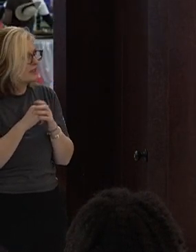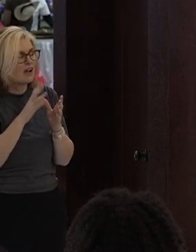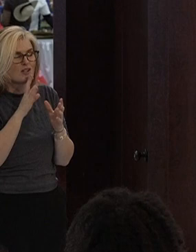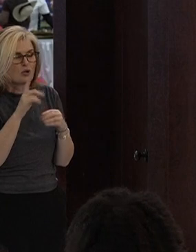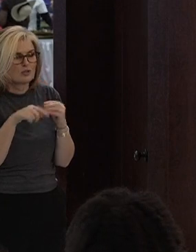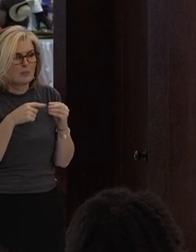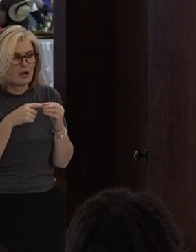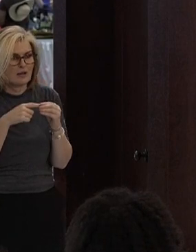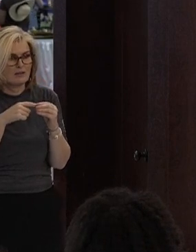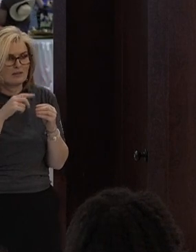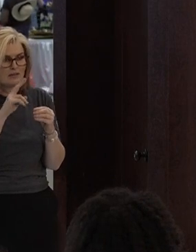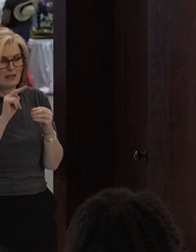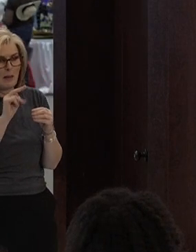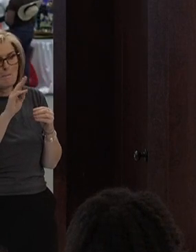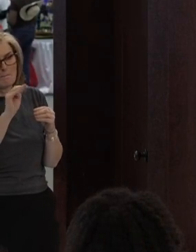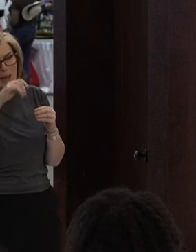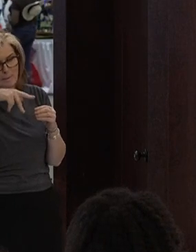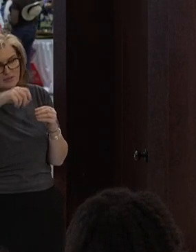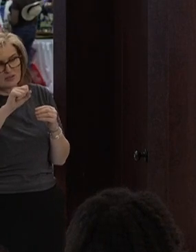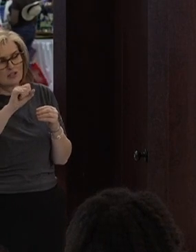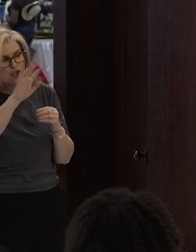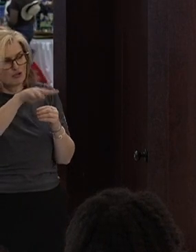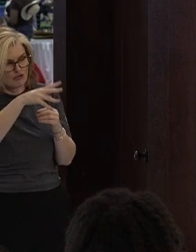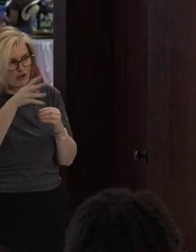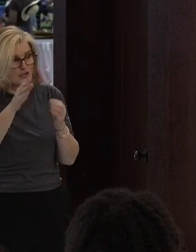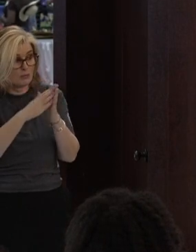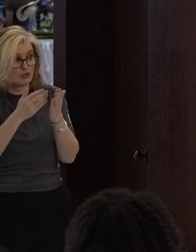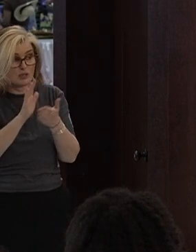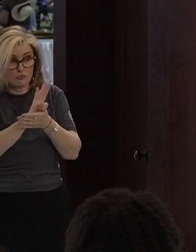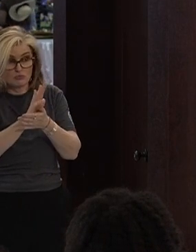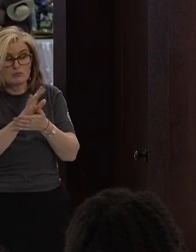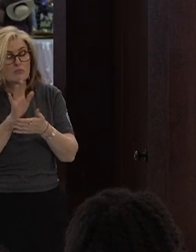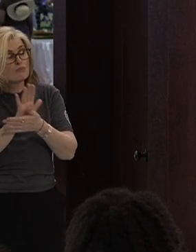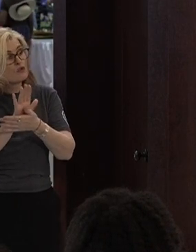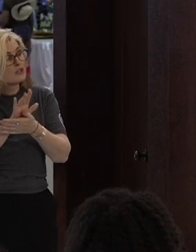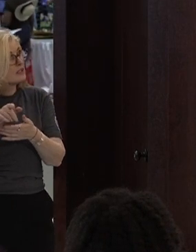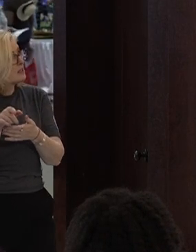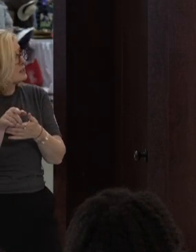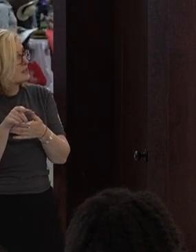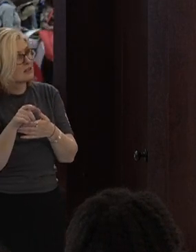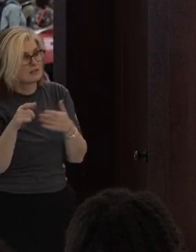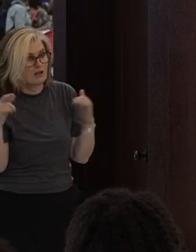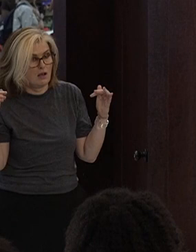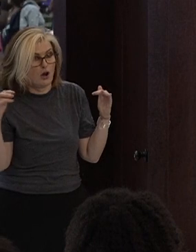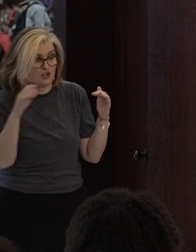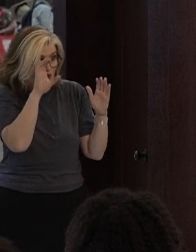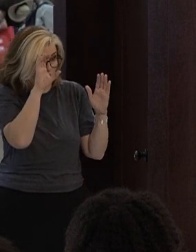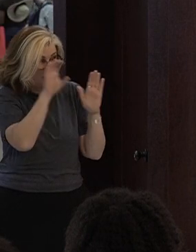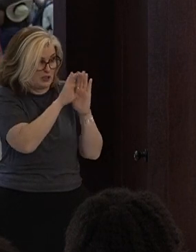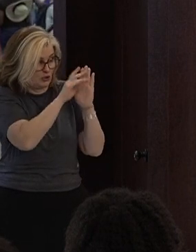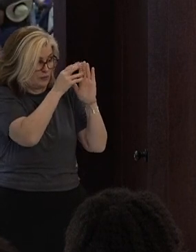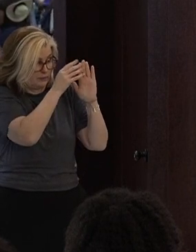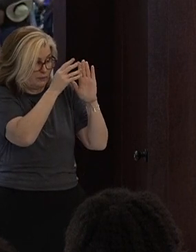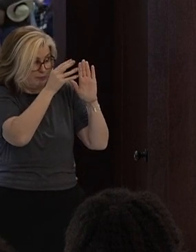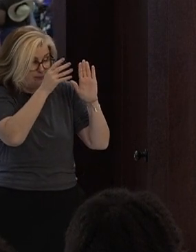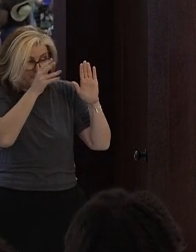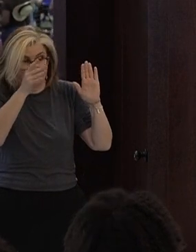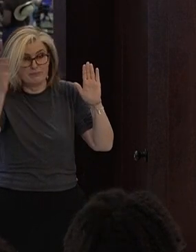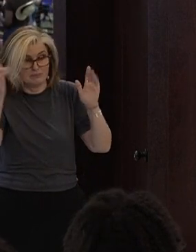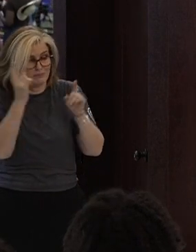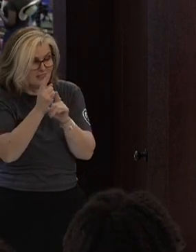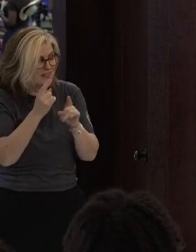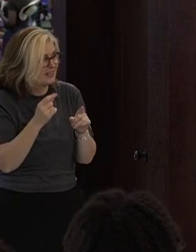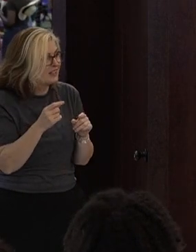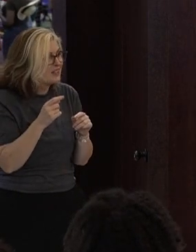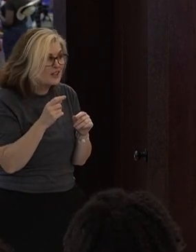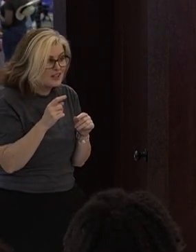mentioned maps, charts, and books, and then I talked about motion pictures. You know, motion pictures are just a bunch of photographs put together quickly, right? So